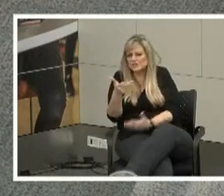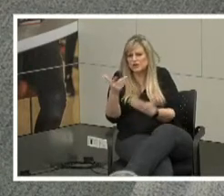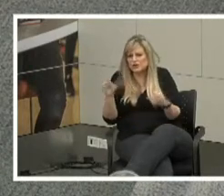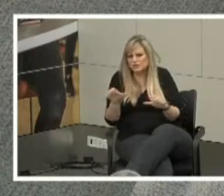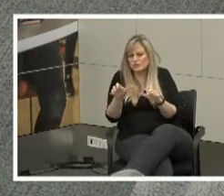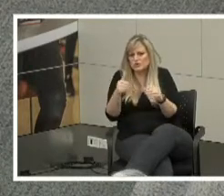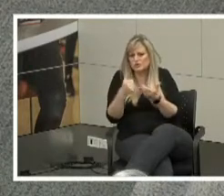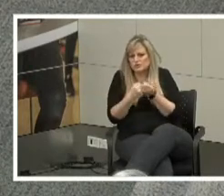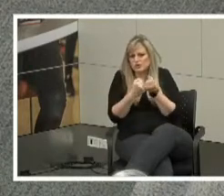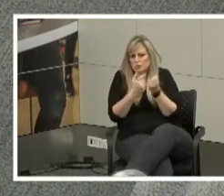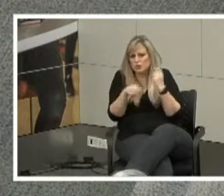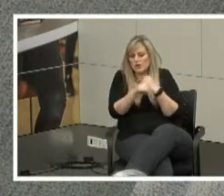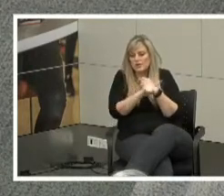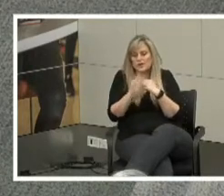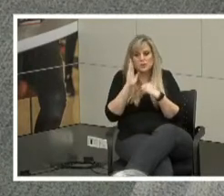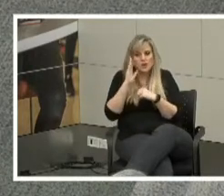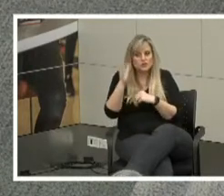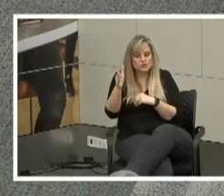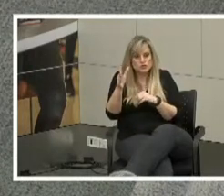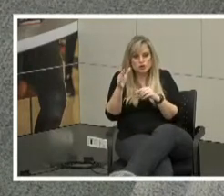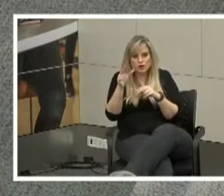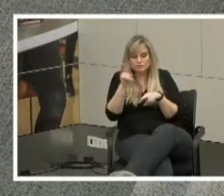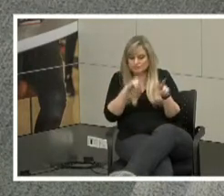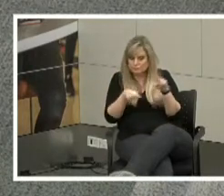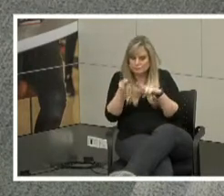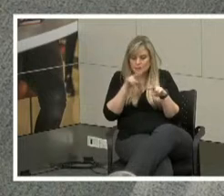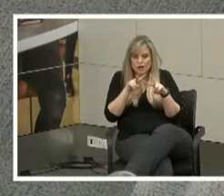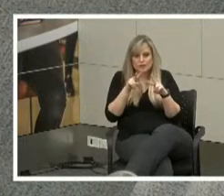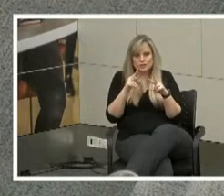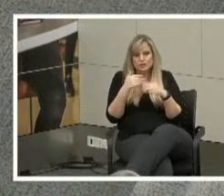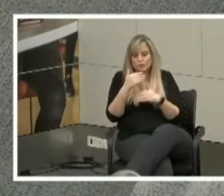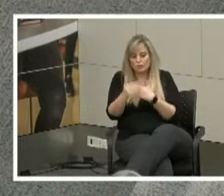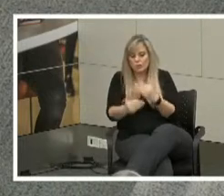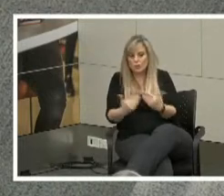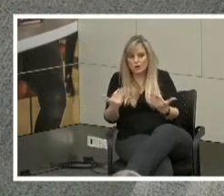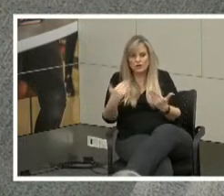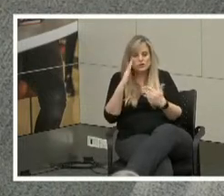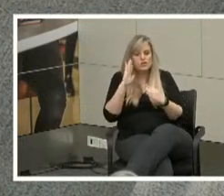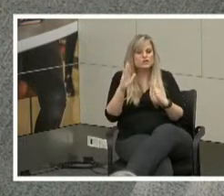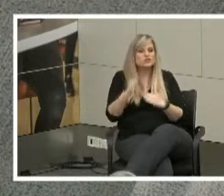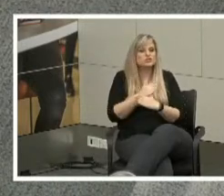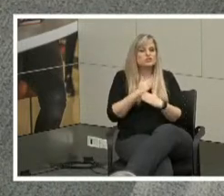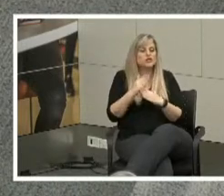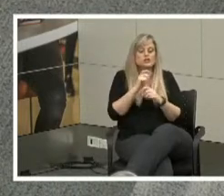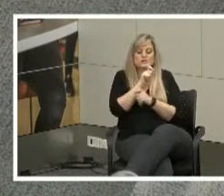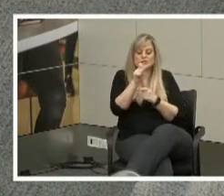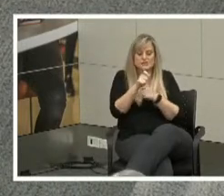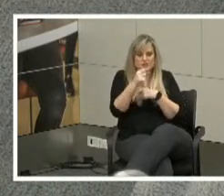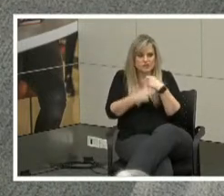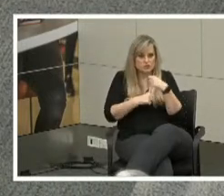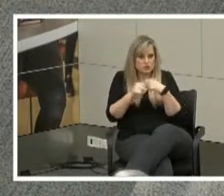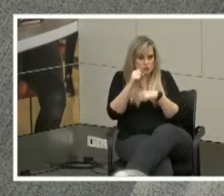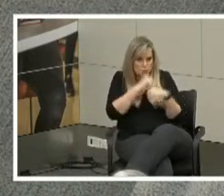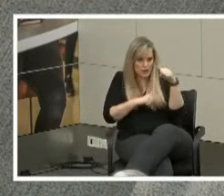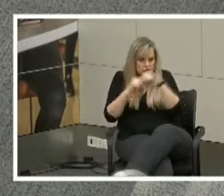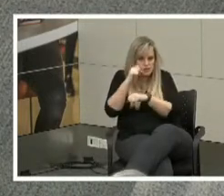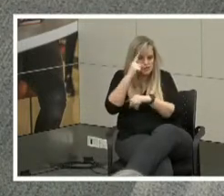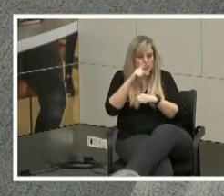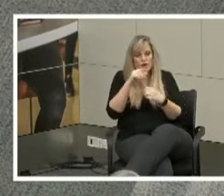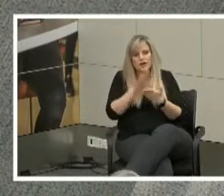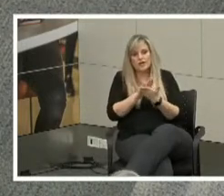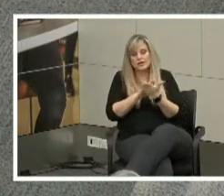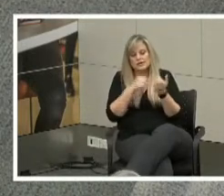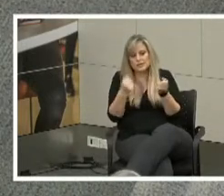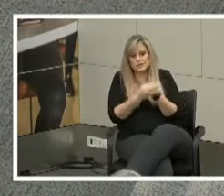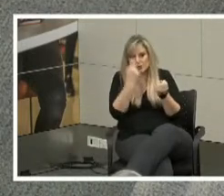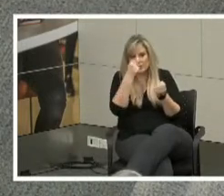hope in future progress monitoring reports so you can share specific strategies for academic support given they are one of the largest student